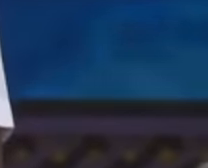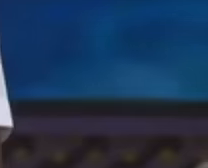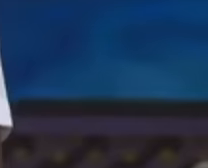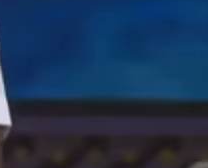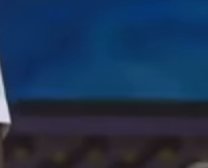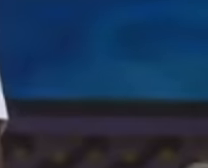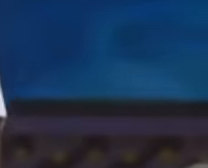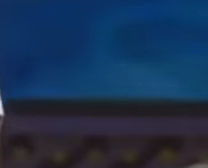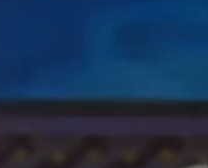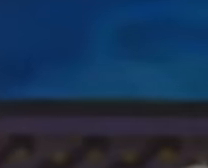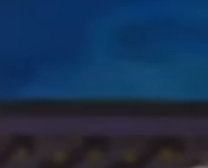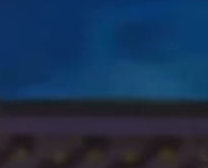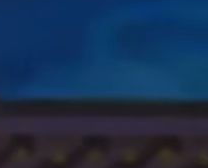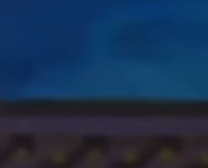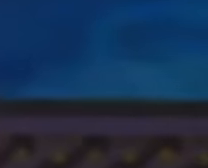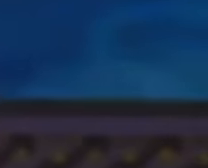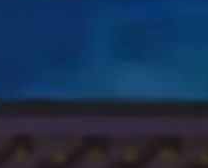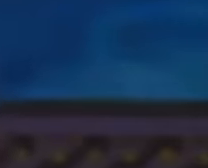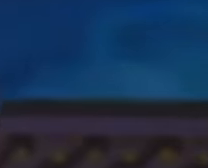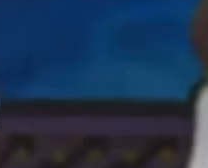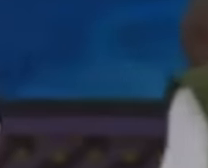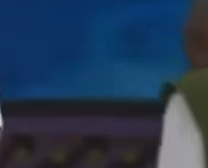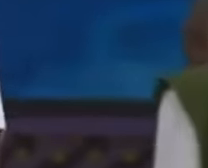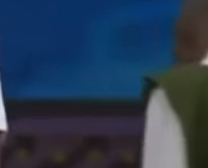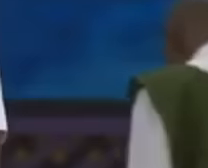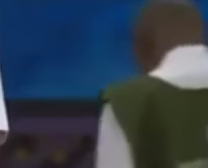who believes he or she needs deliverance.